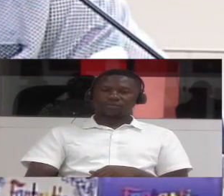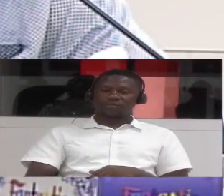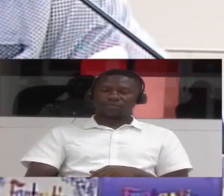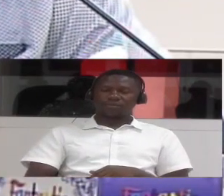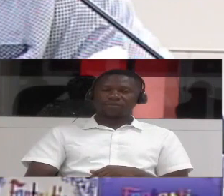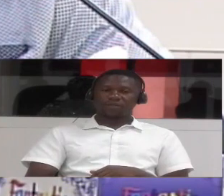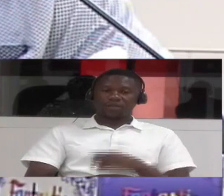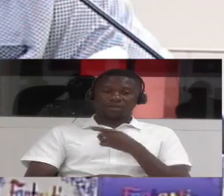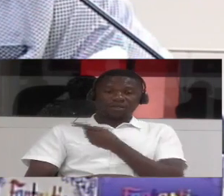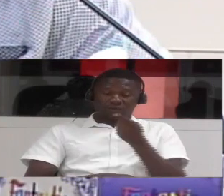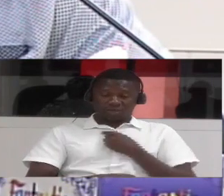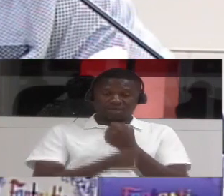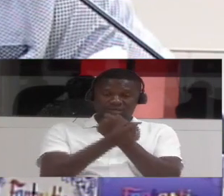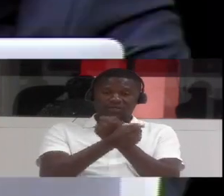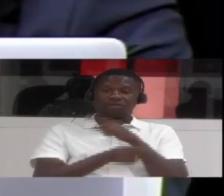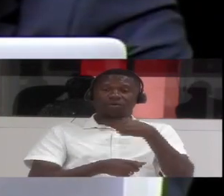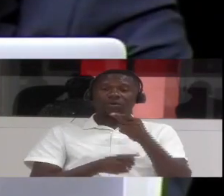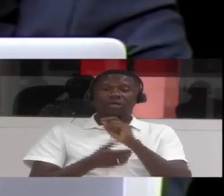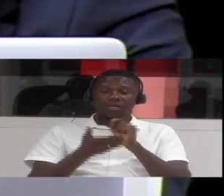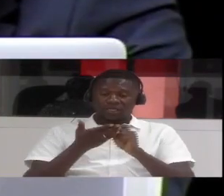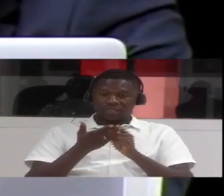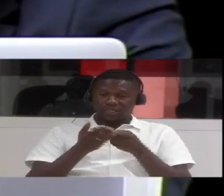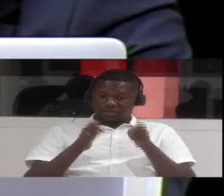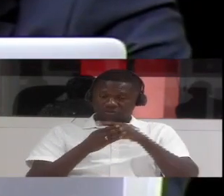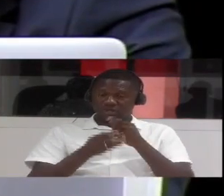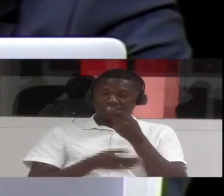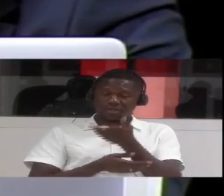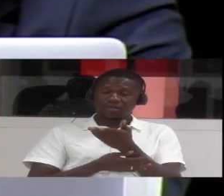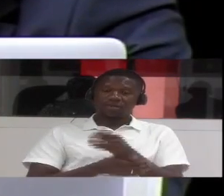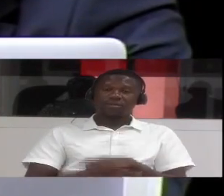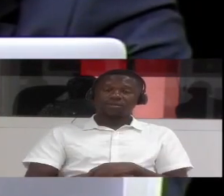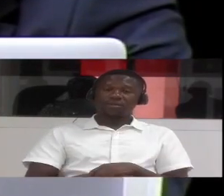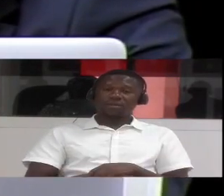were arrested for that? Yes. And then in